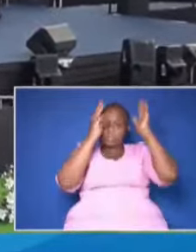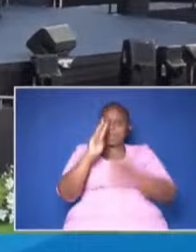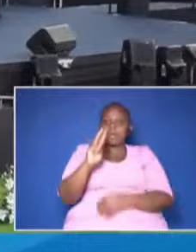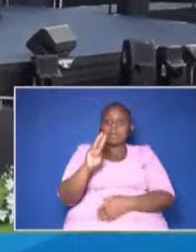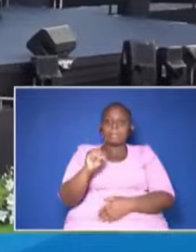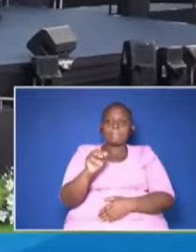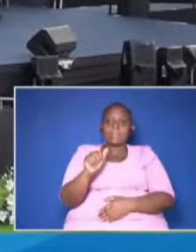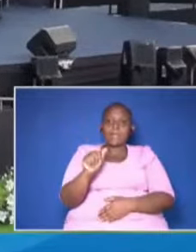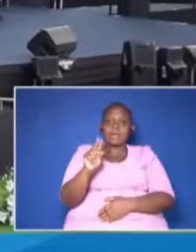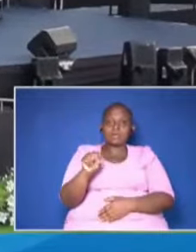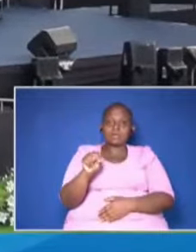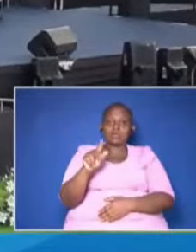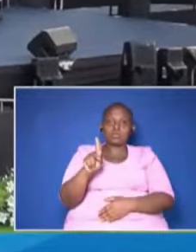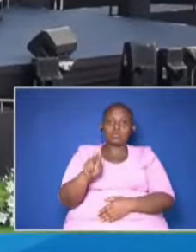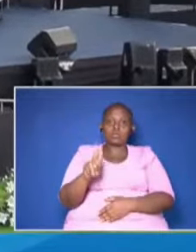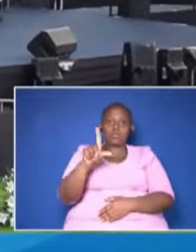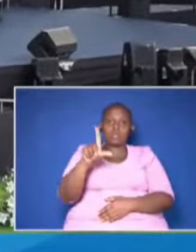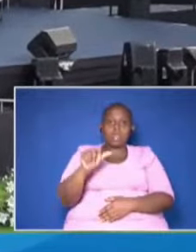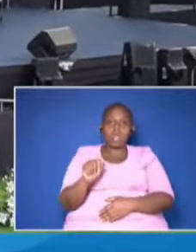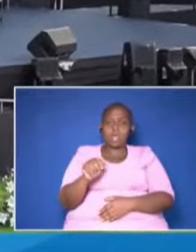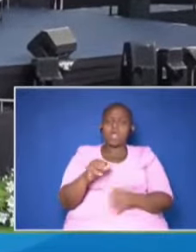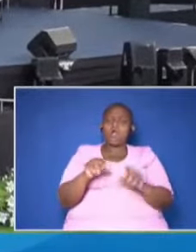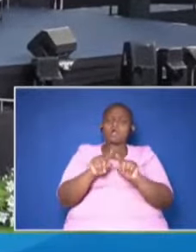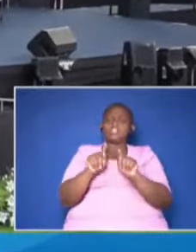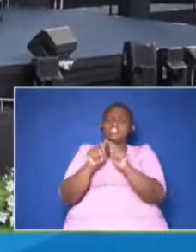this square that we see here behind